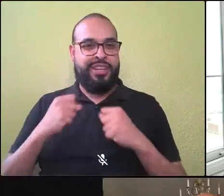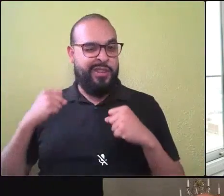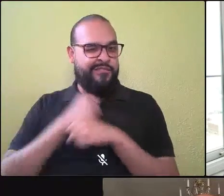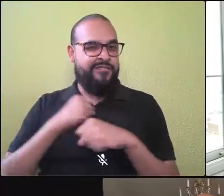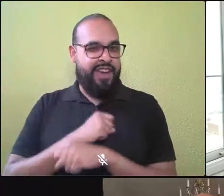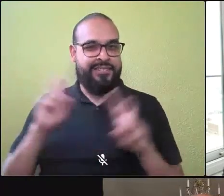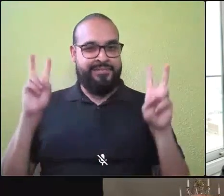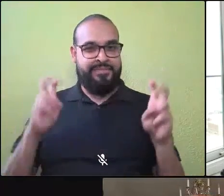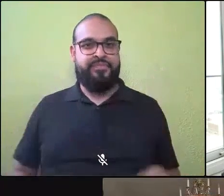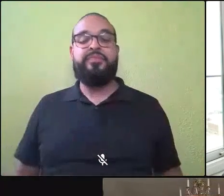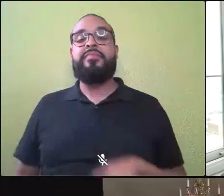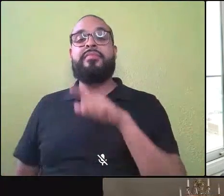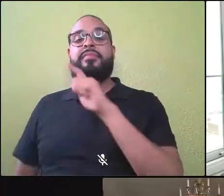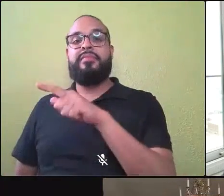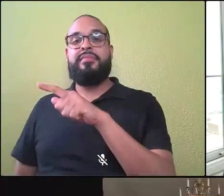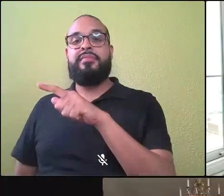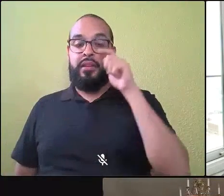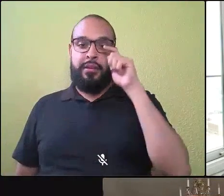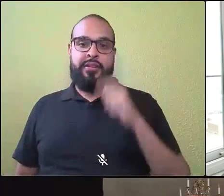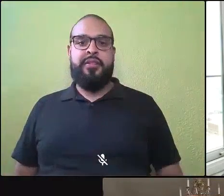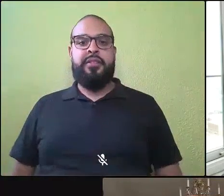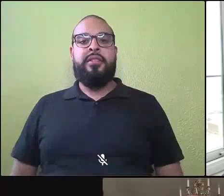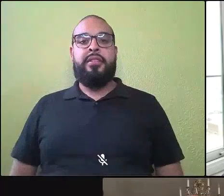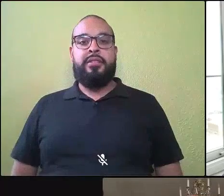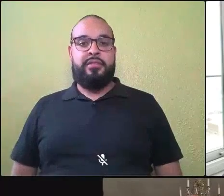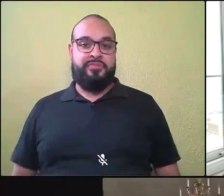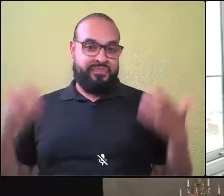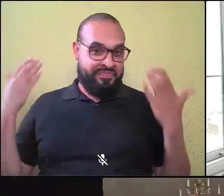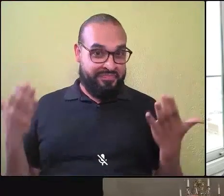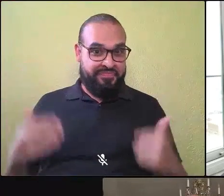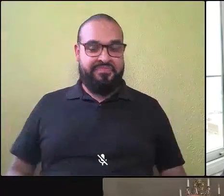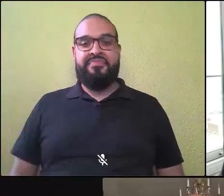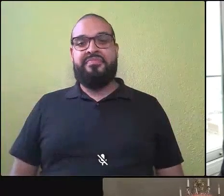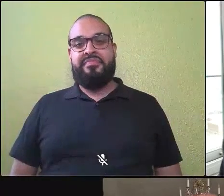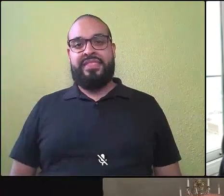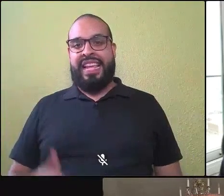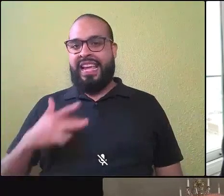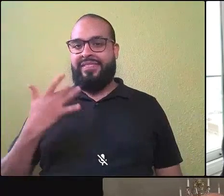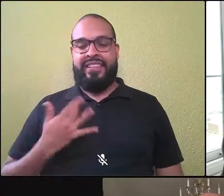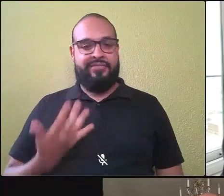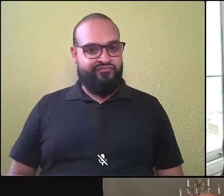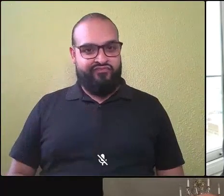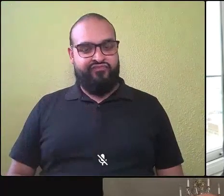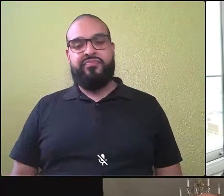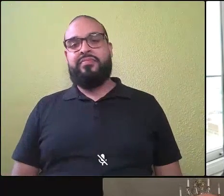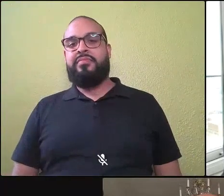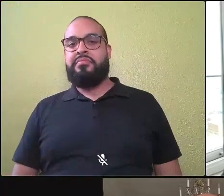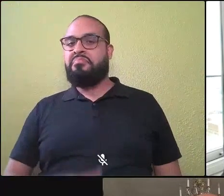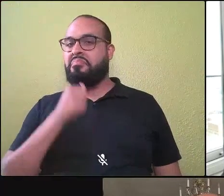Yeah, I think from my perspective, I think similarly, I don't know that I do a very good job of it. I think